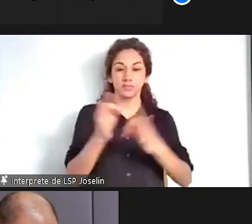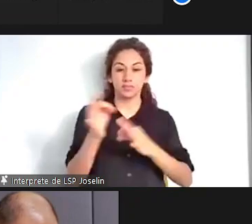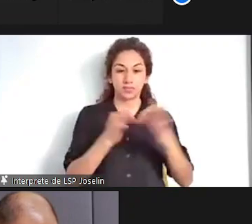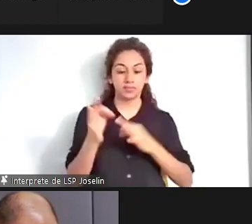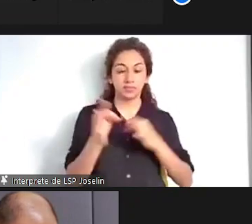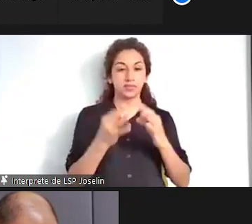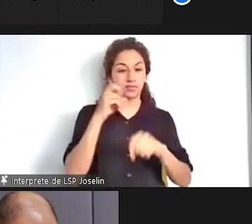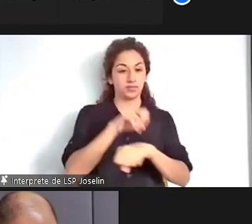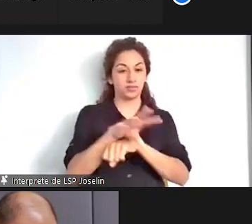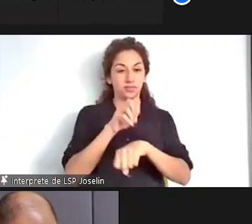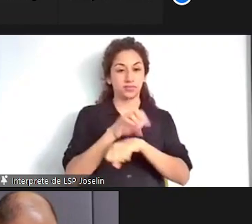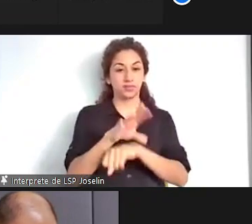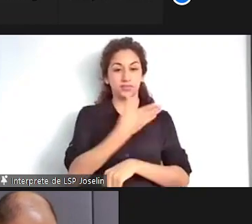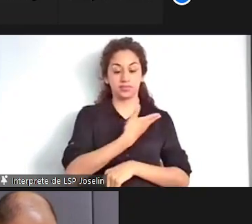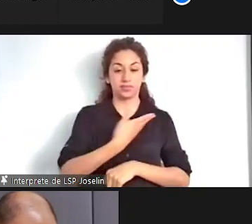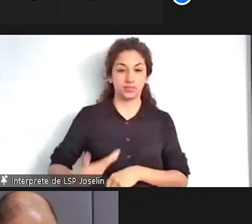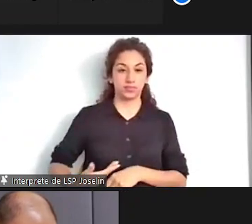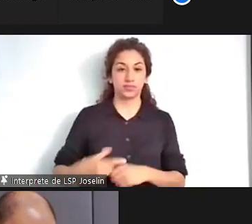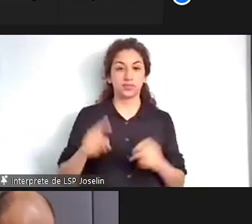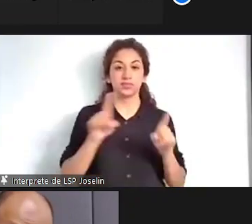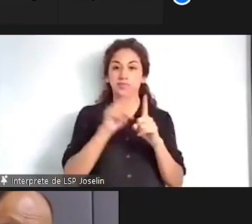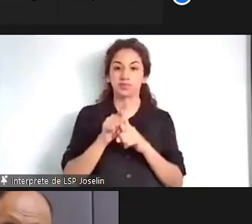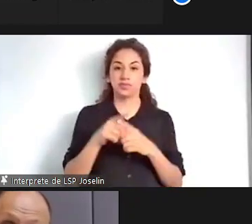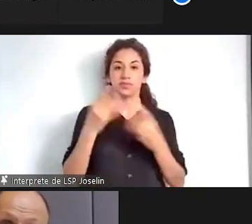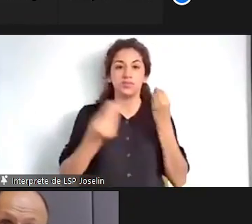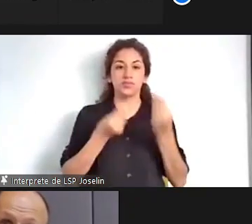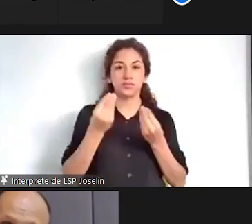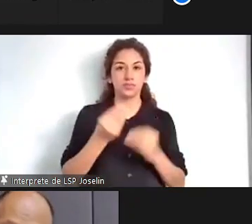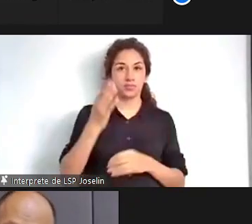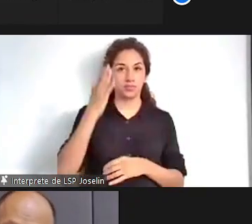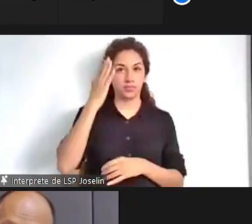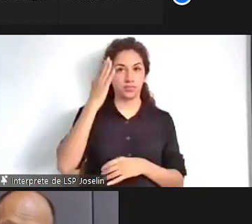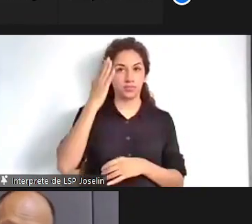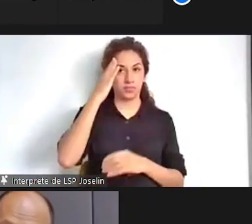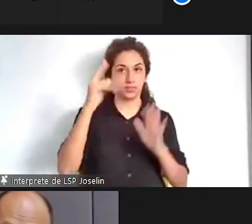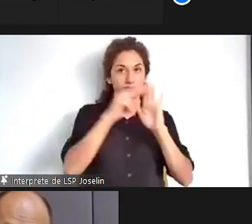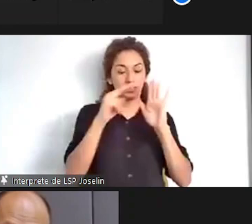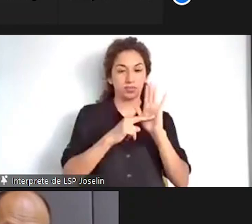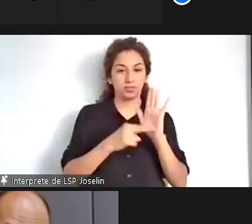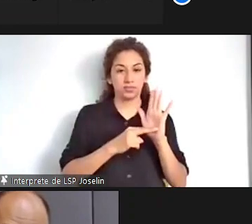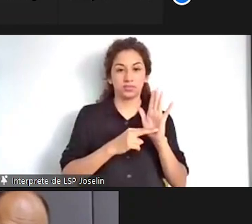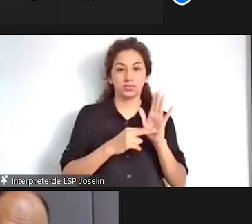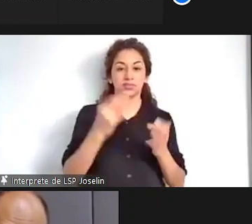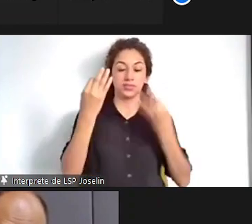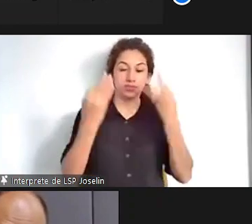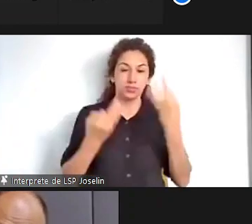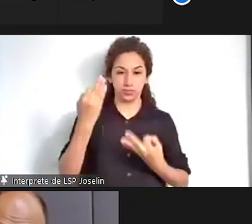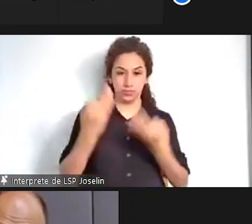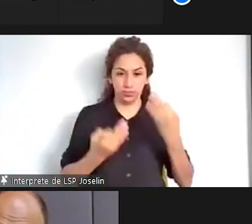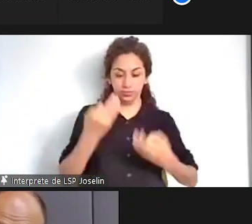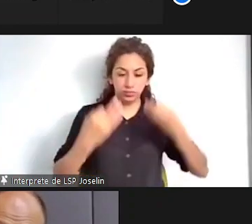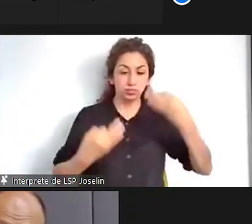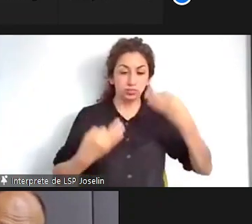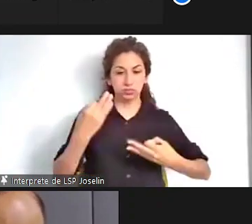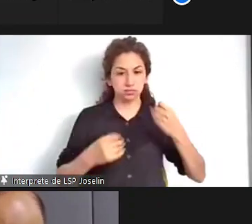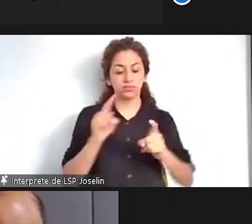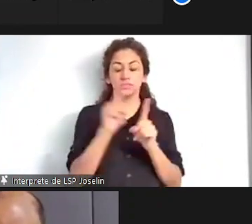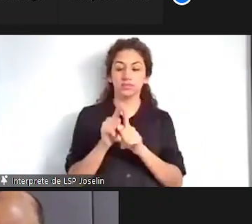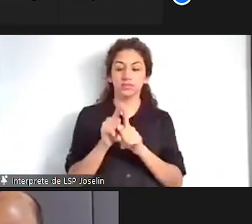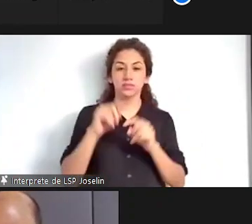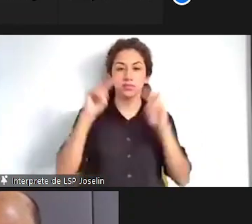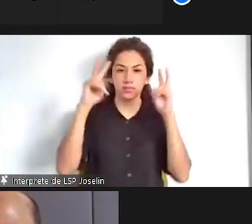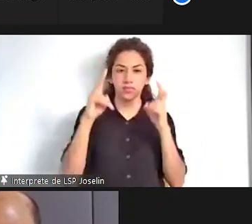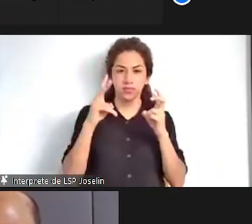explanation and orientation on the state and consider it as the legal tool and in the sense of considering as